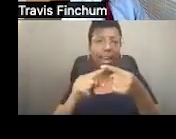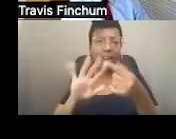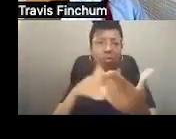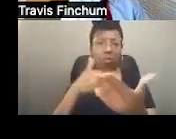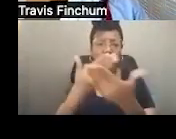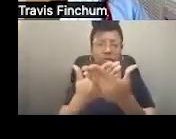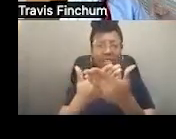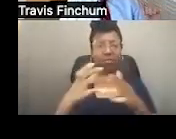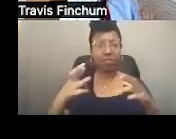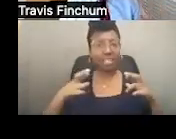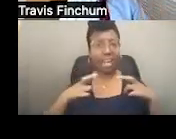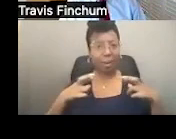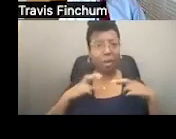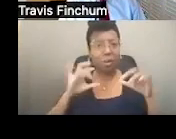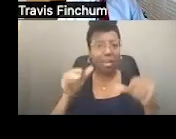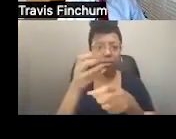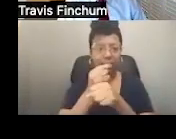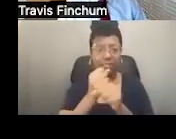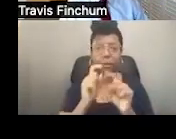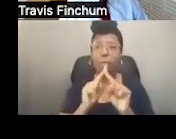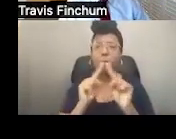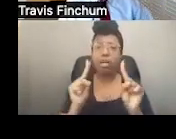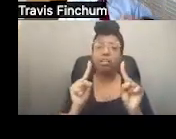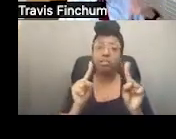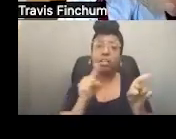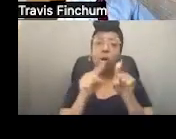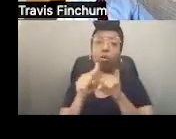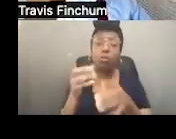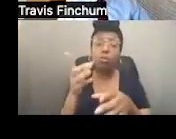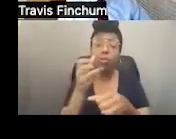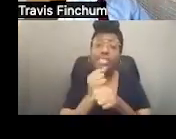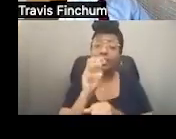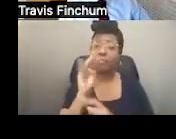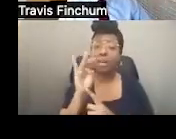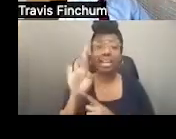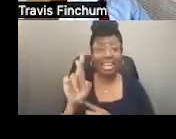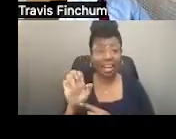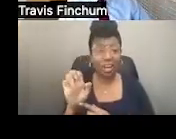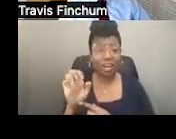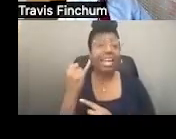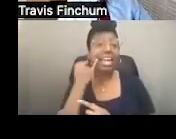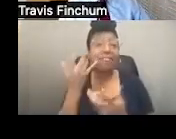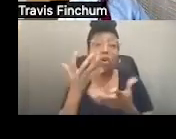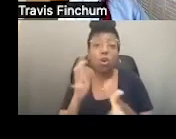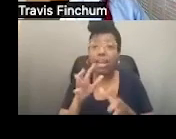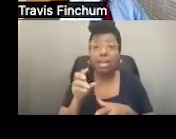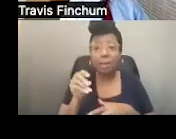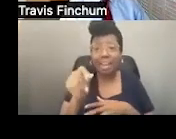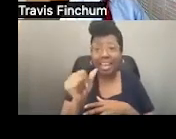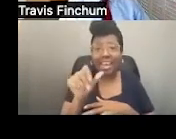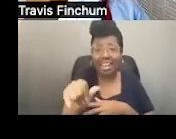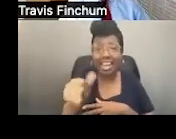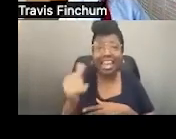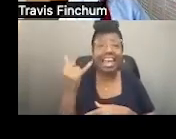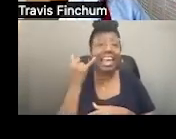get Medicare. But we also can get Medicare if, again, we've paid enough into the system and we become